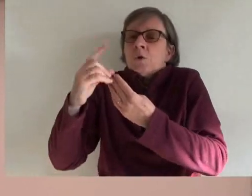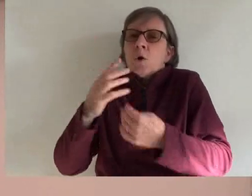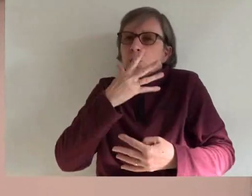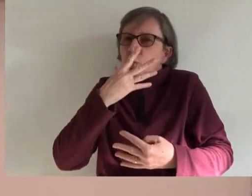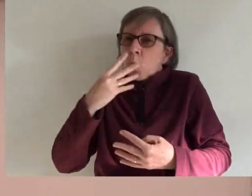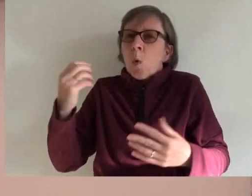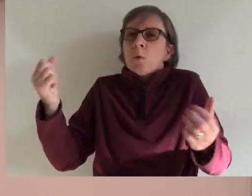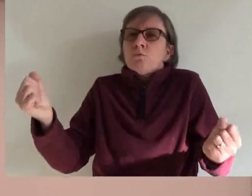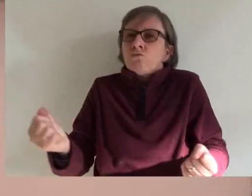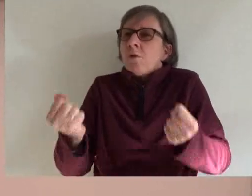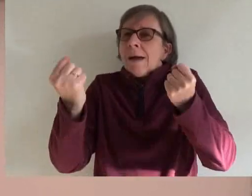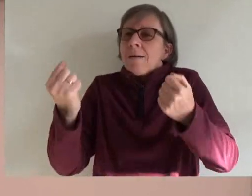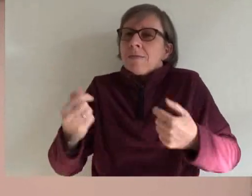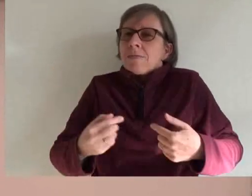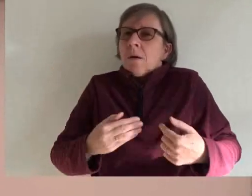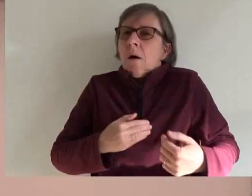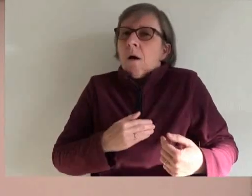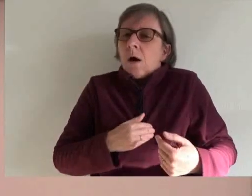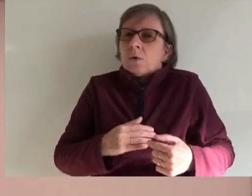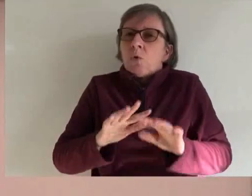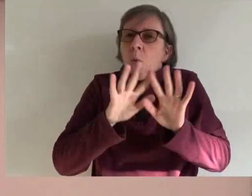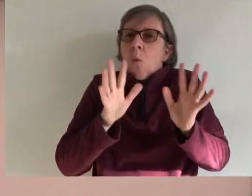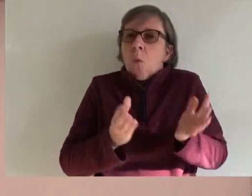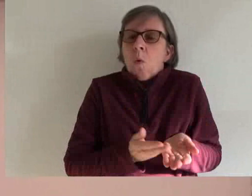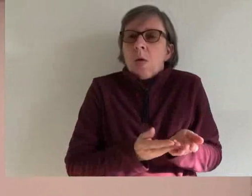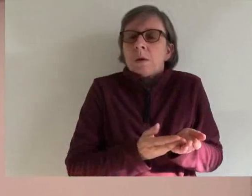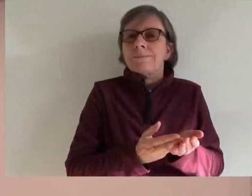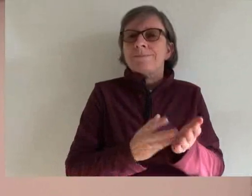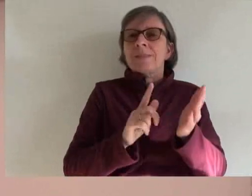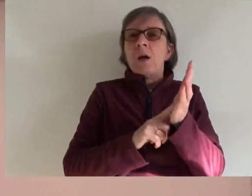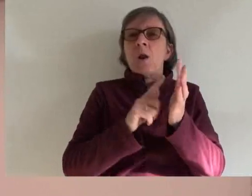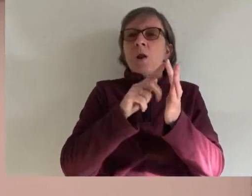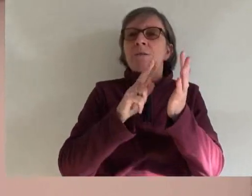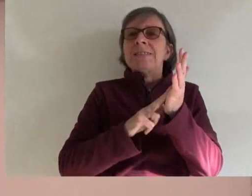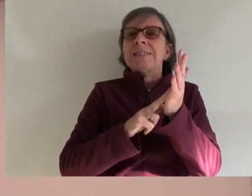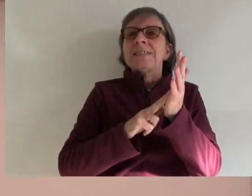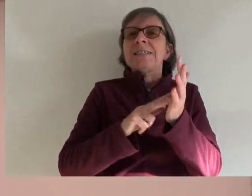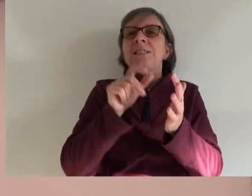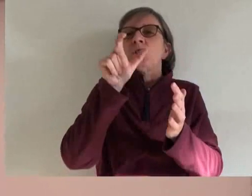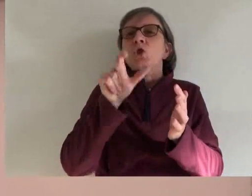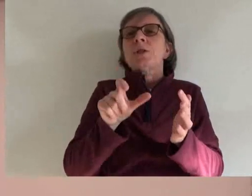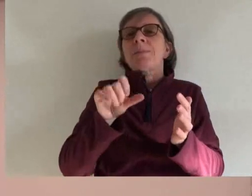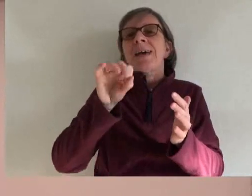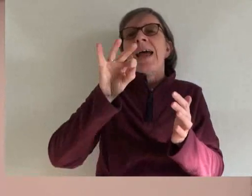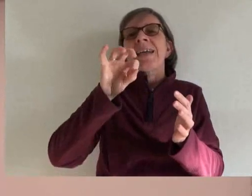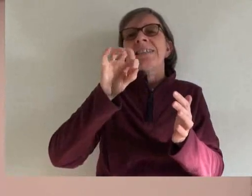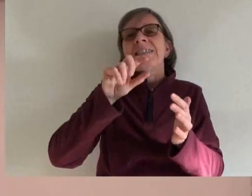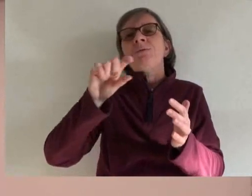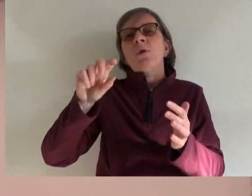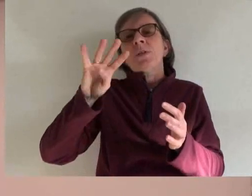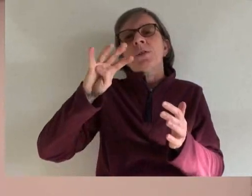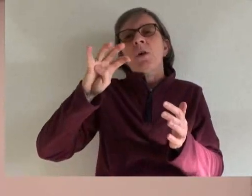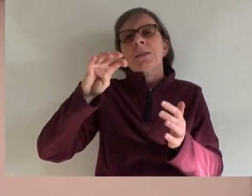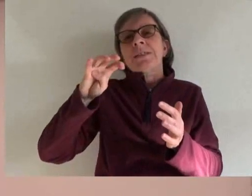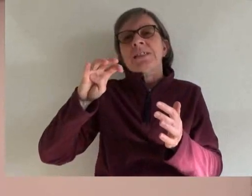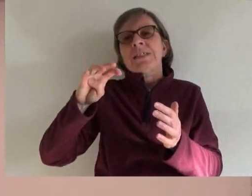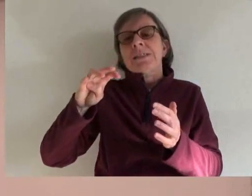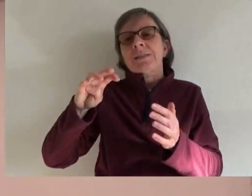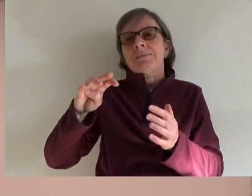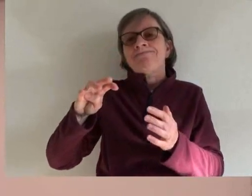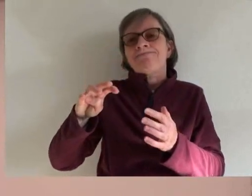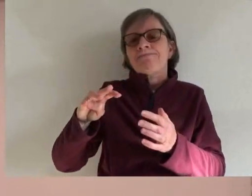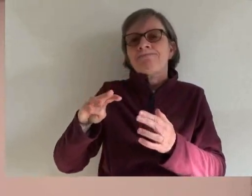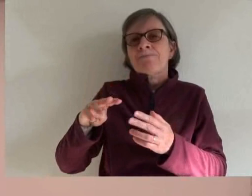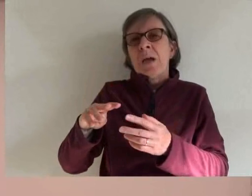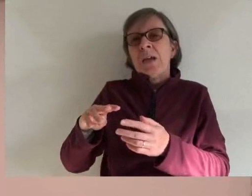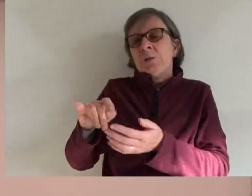all your strength." And then in Leviticus, in chapter 19, verse 18, "Do not seek revenge or bear a grudge